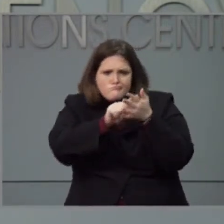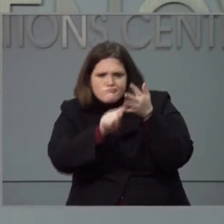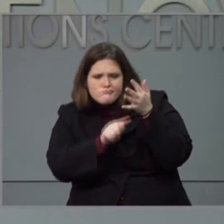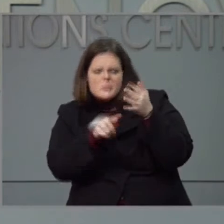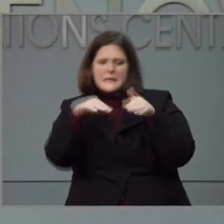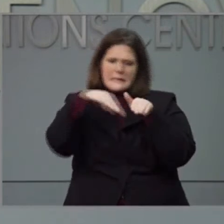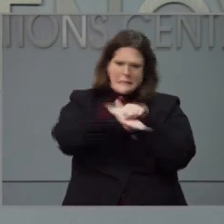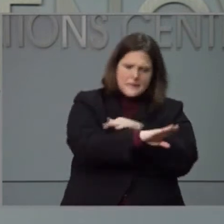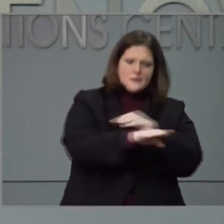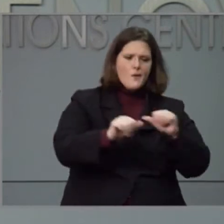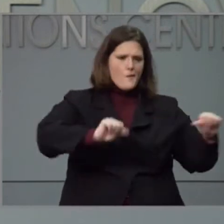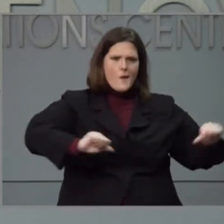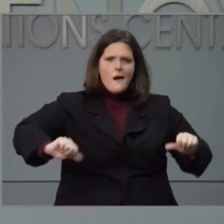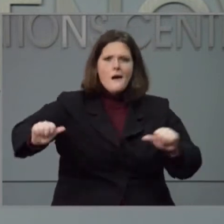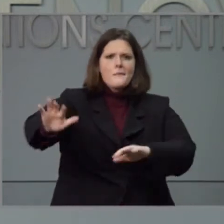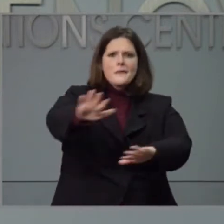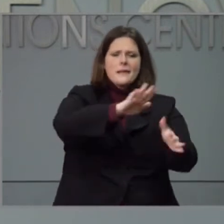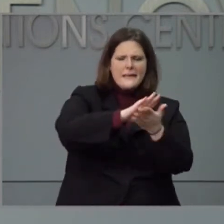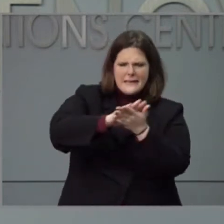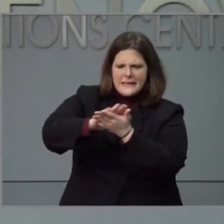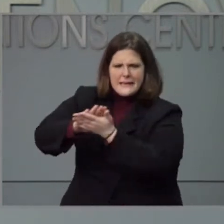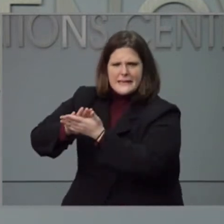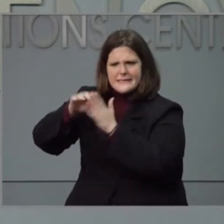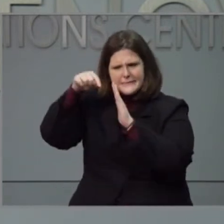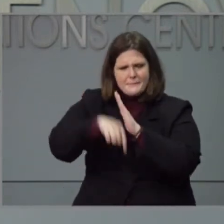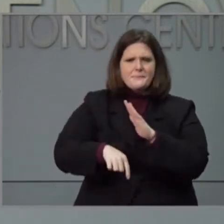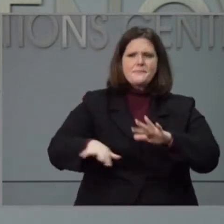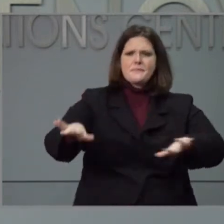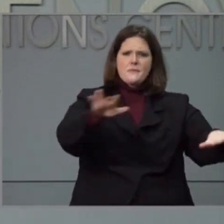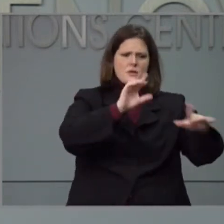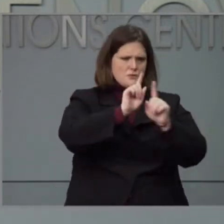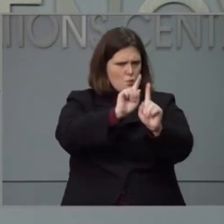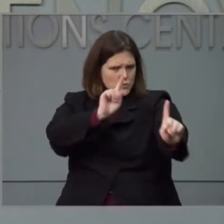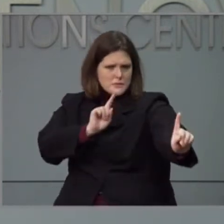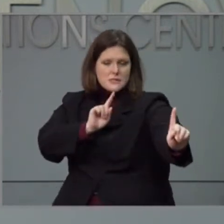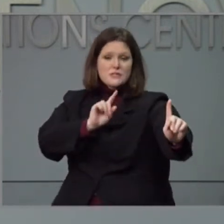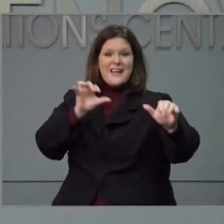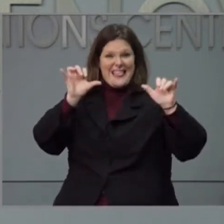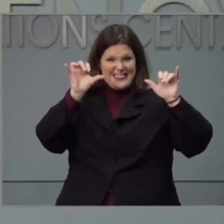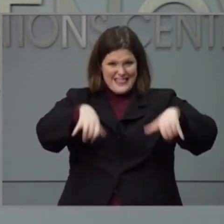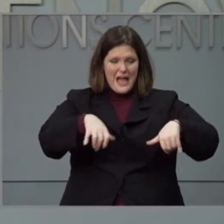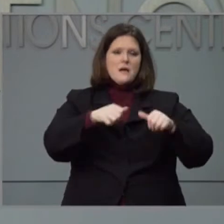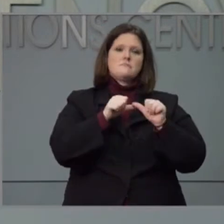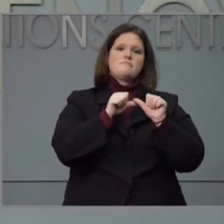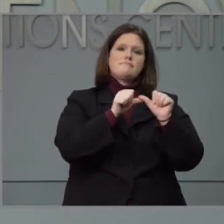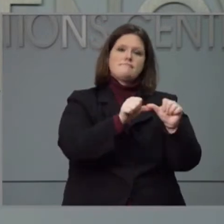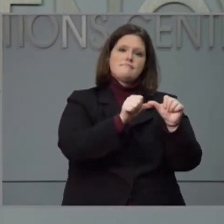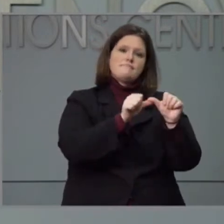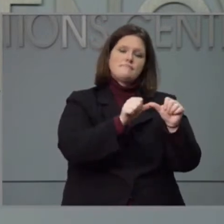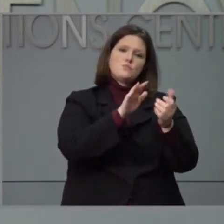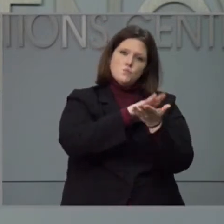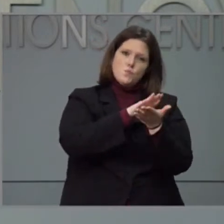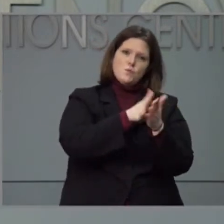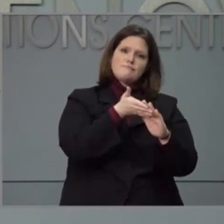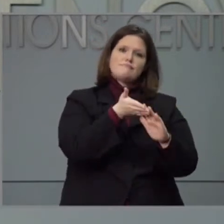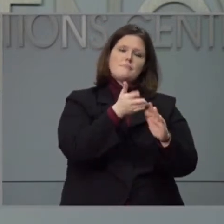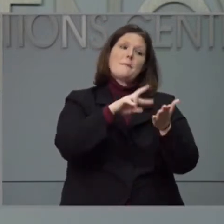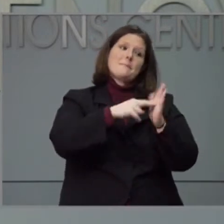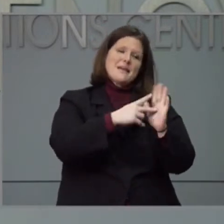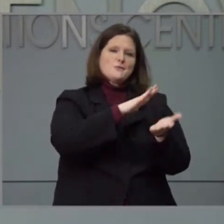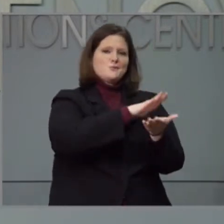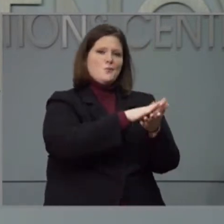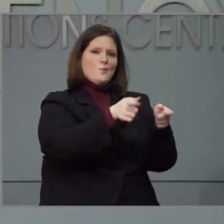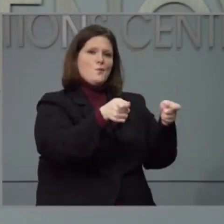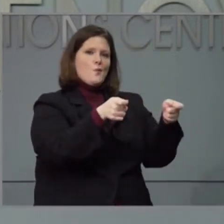down surfaces. And when they do those protocols, that we can make sure that schools are not a source of further transmission within